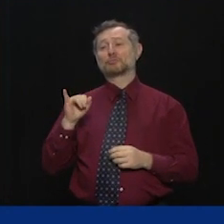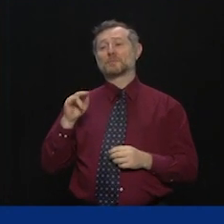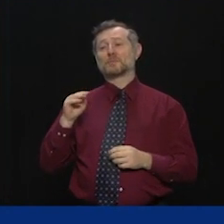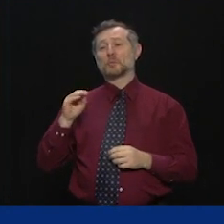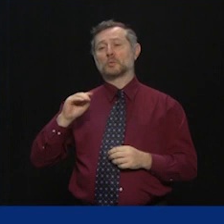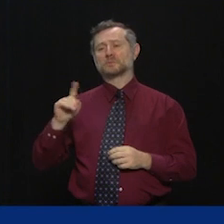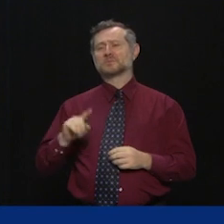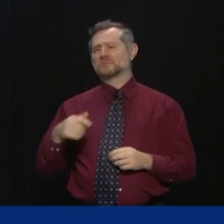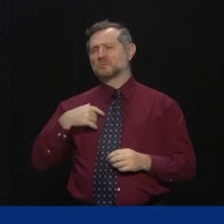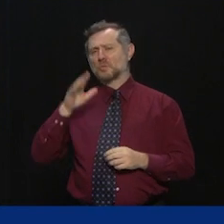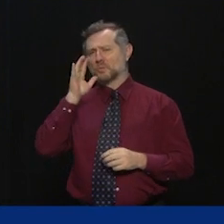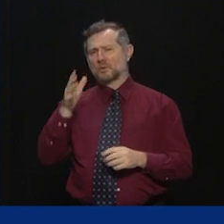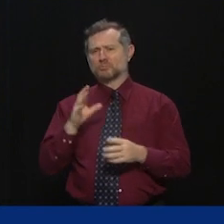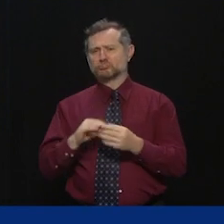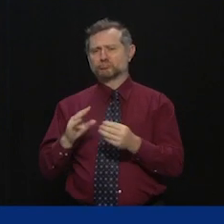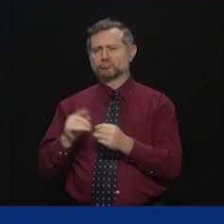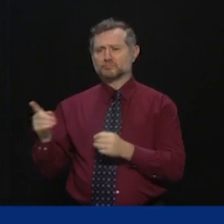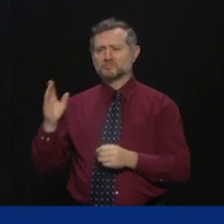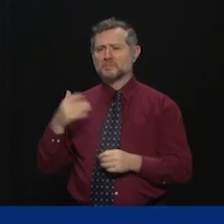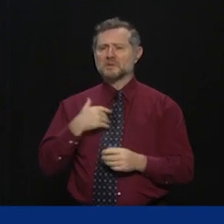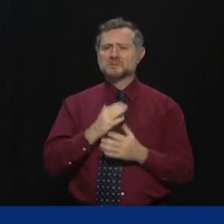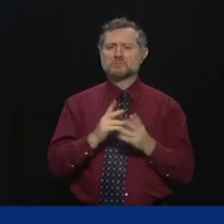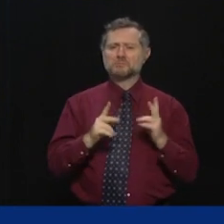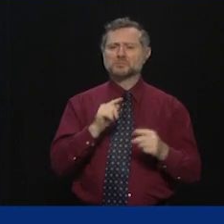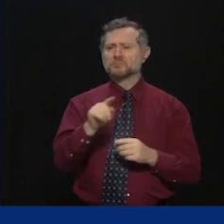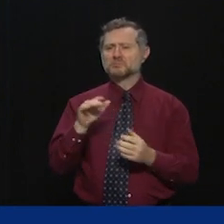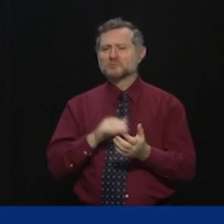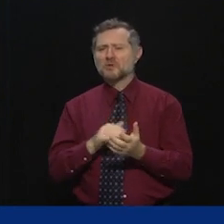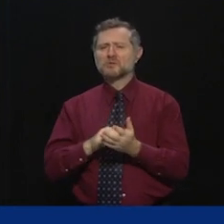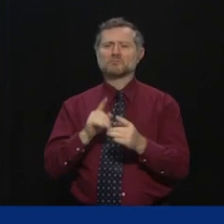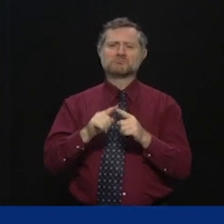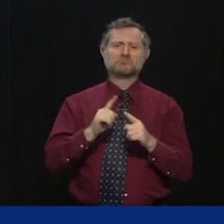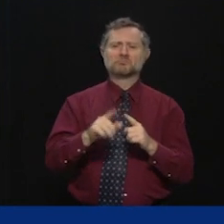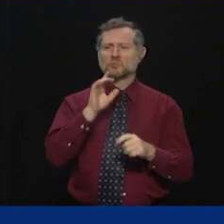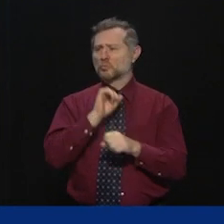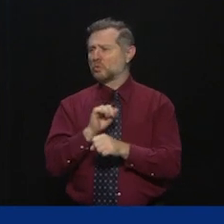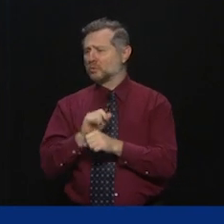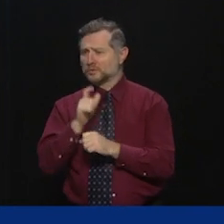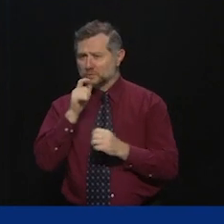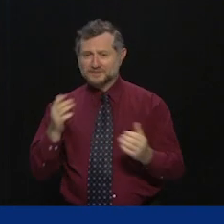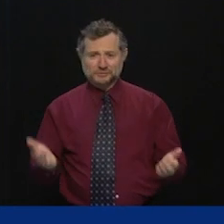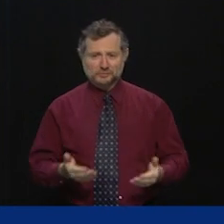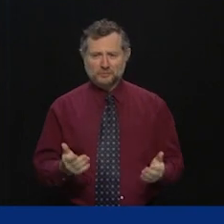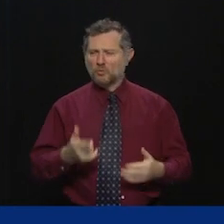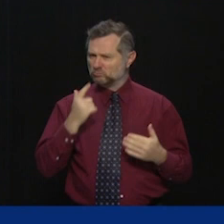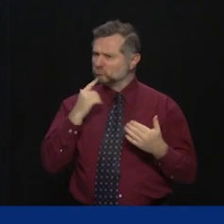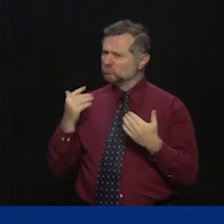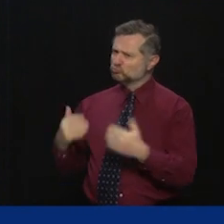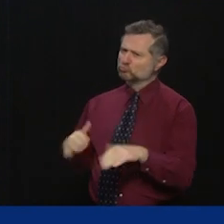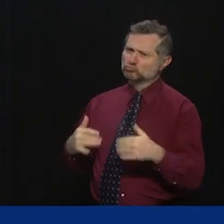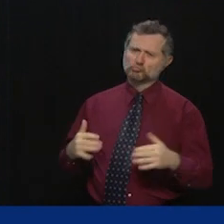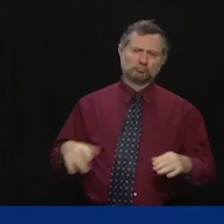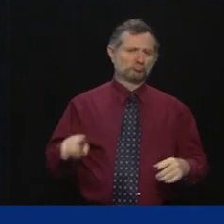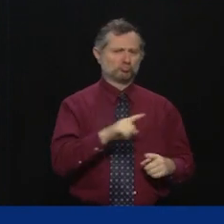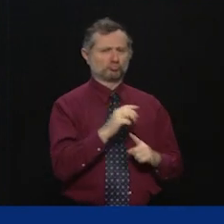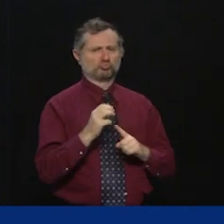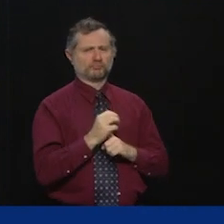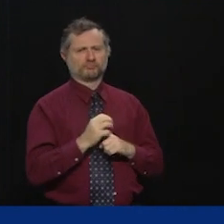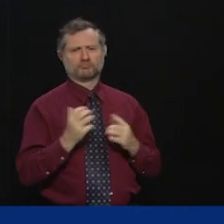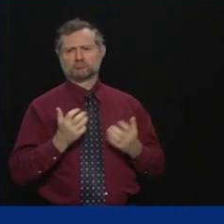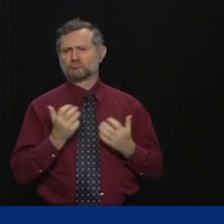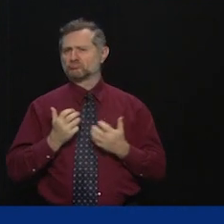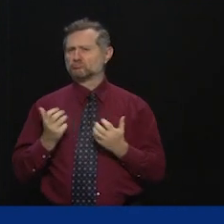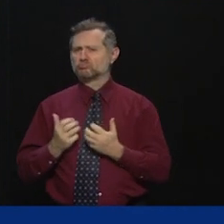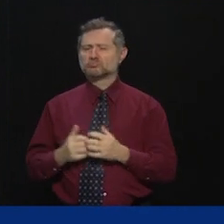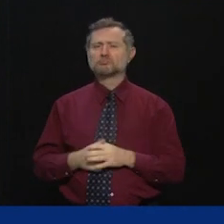Chin and Luisa Perez, all the other people who've been working here at Bay Eden, you truly are extraordinary. And I'm sure you thought this